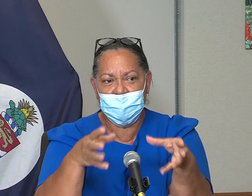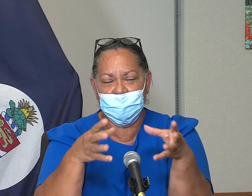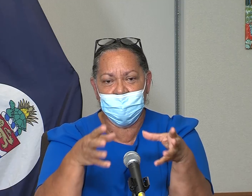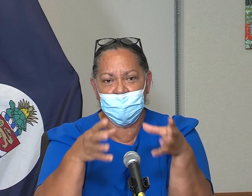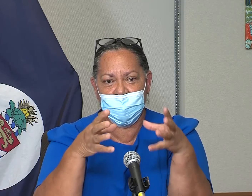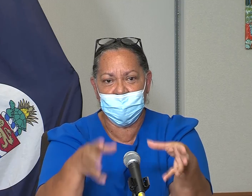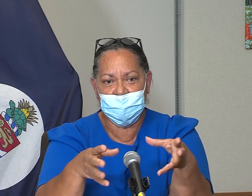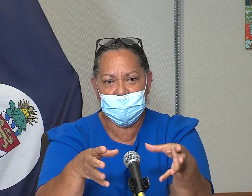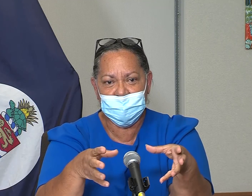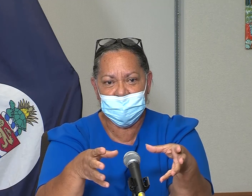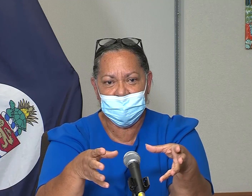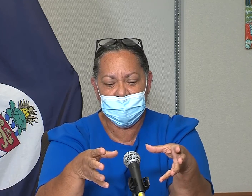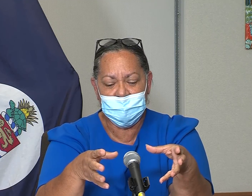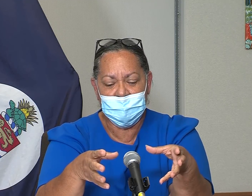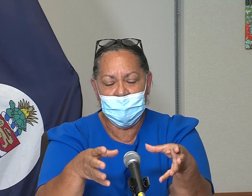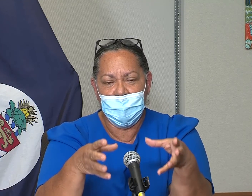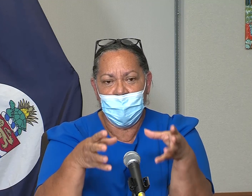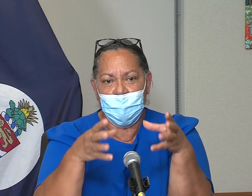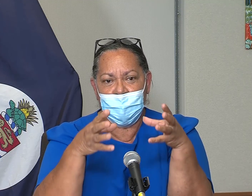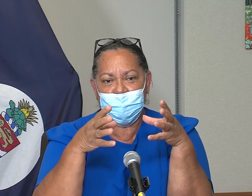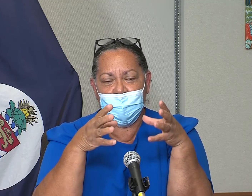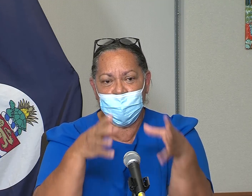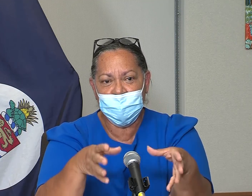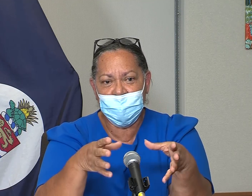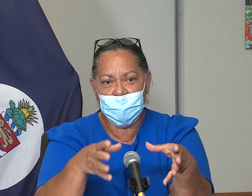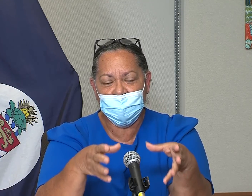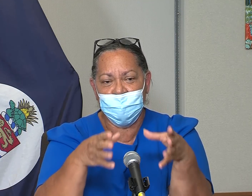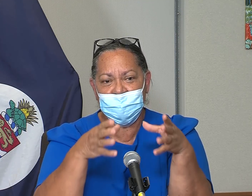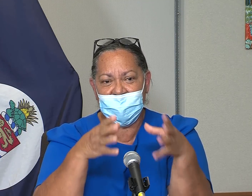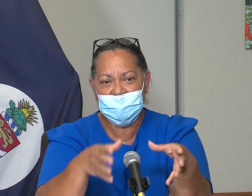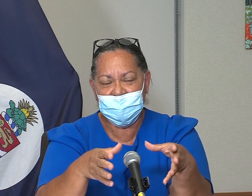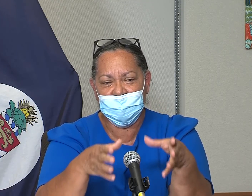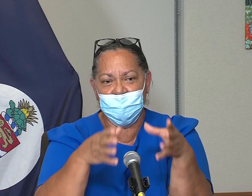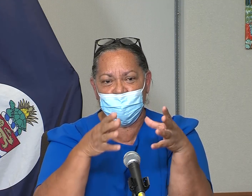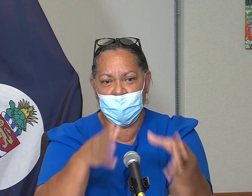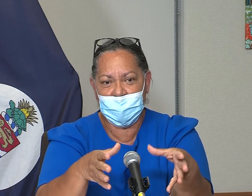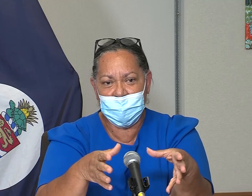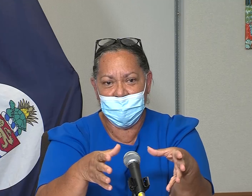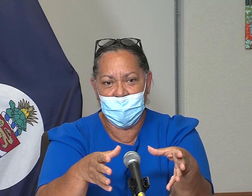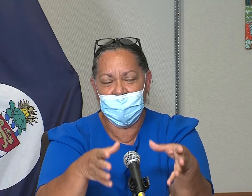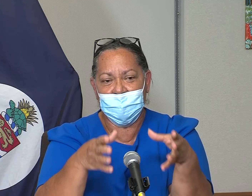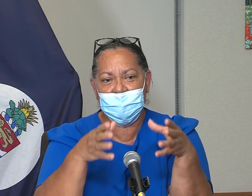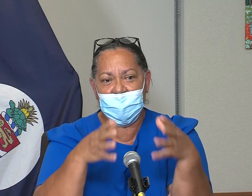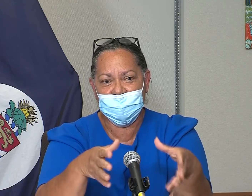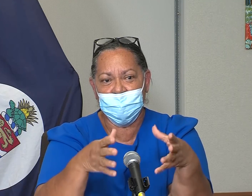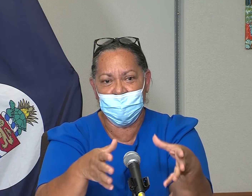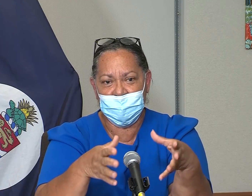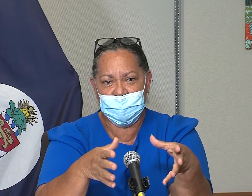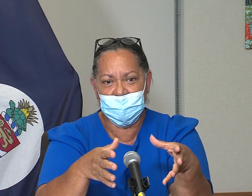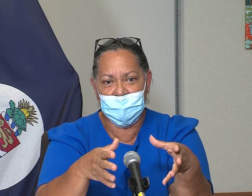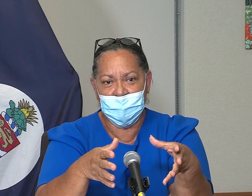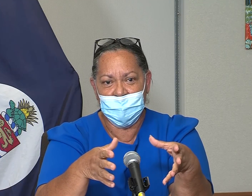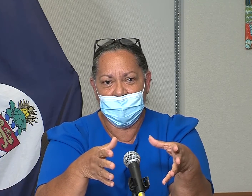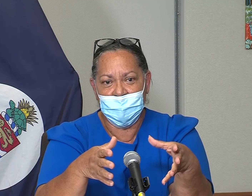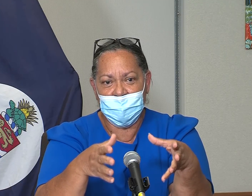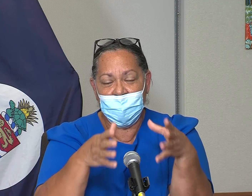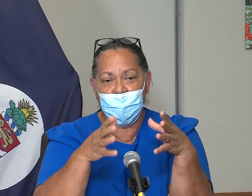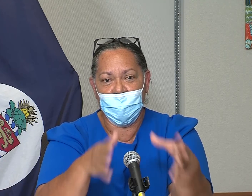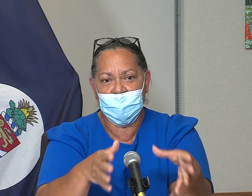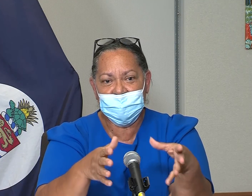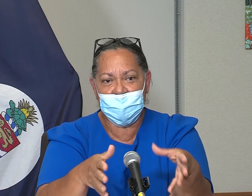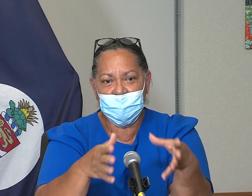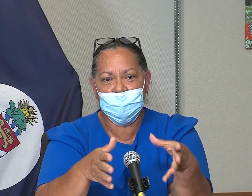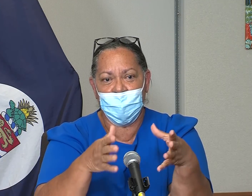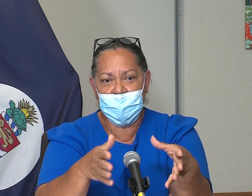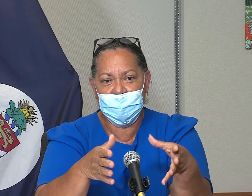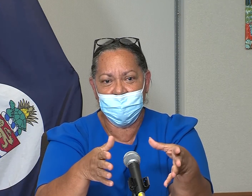in diminishing returns. But for those of us who've tested and tried, and our testimonies that he